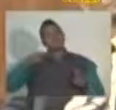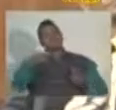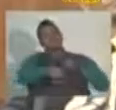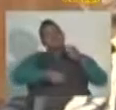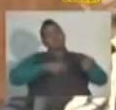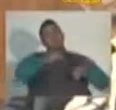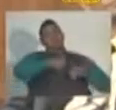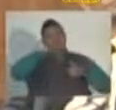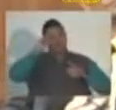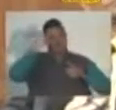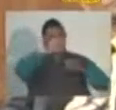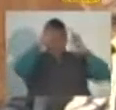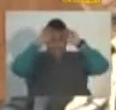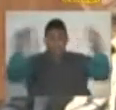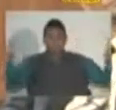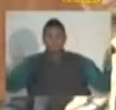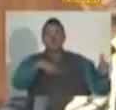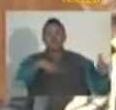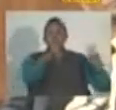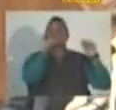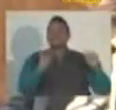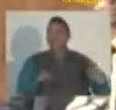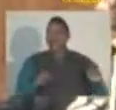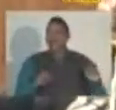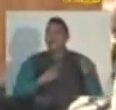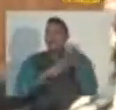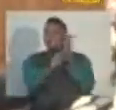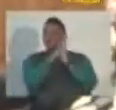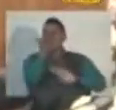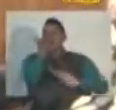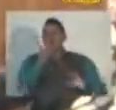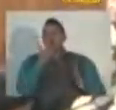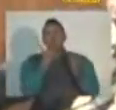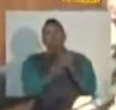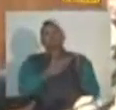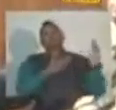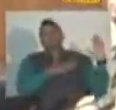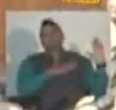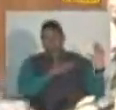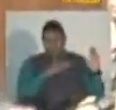education such that they can be productive citizens of this country.